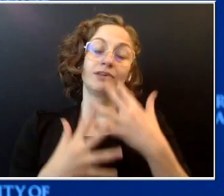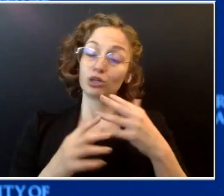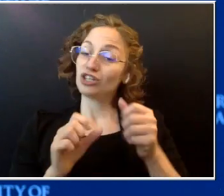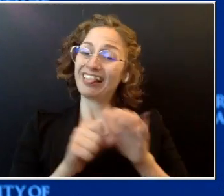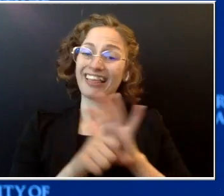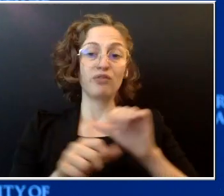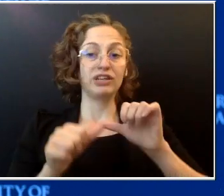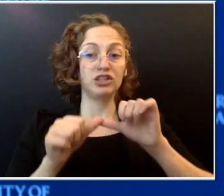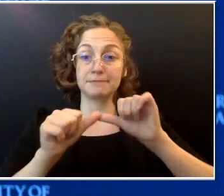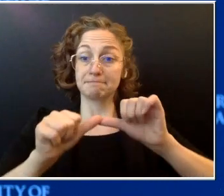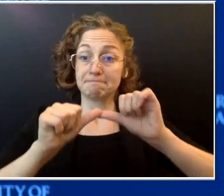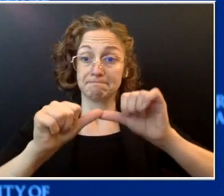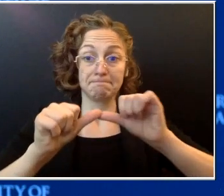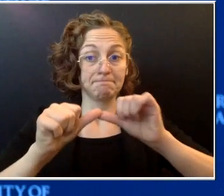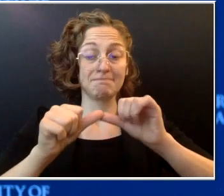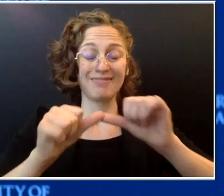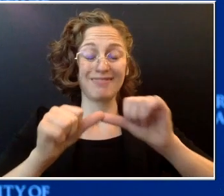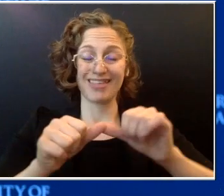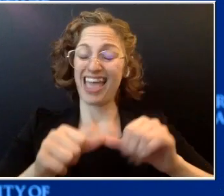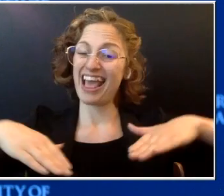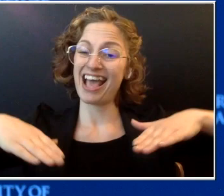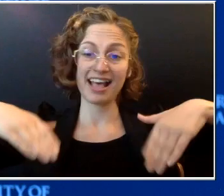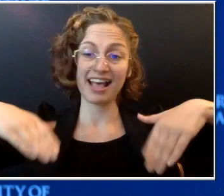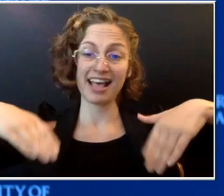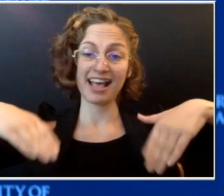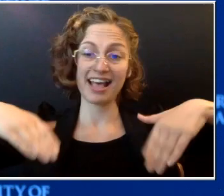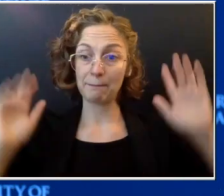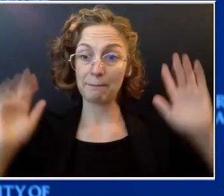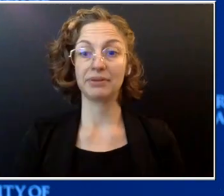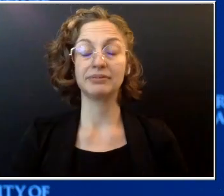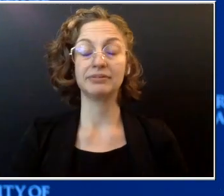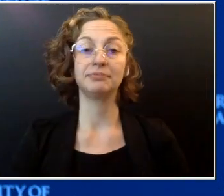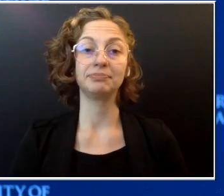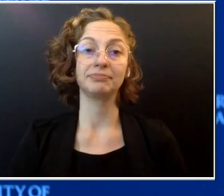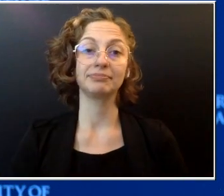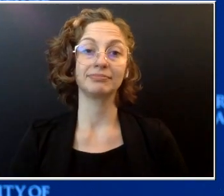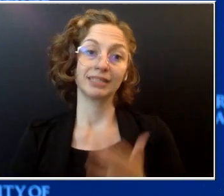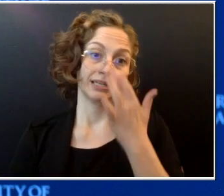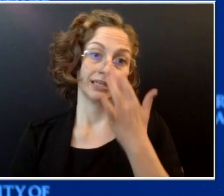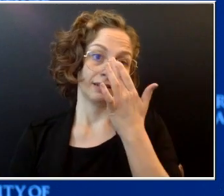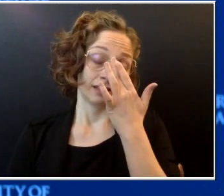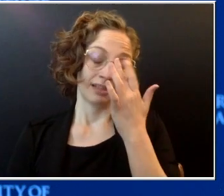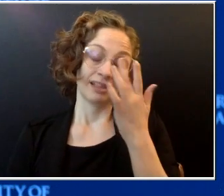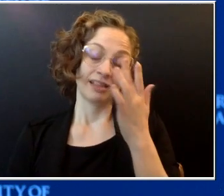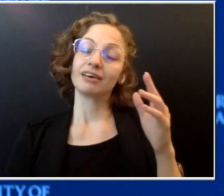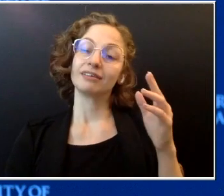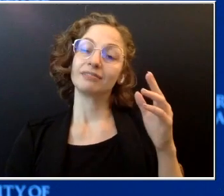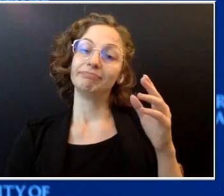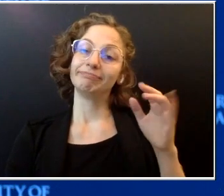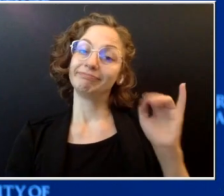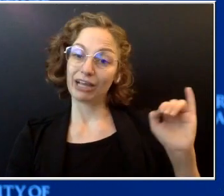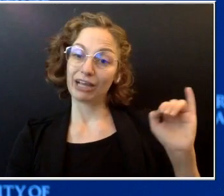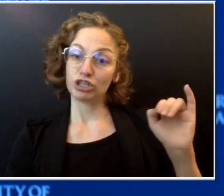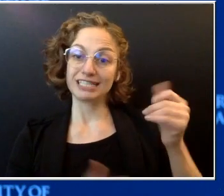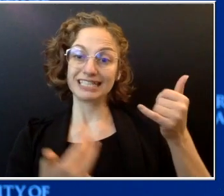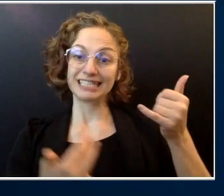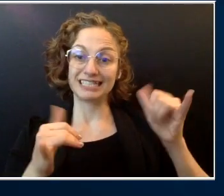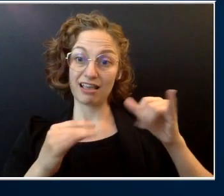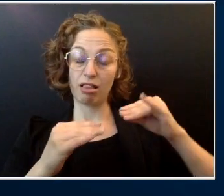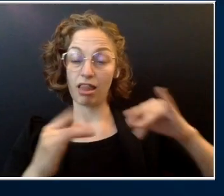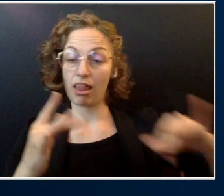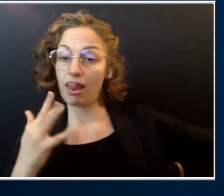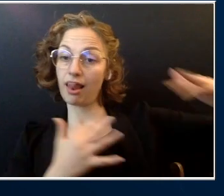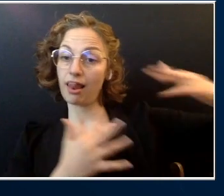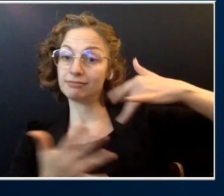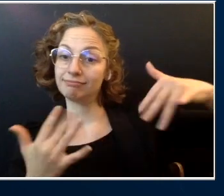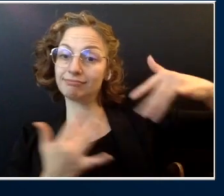that increased circulation of the virus around. And of course, we're looking about prevention now. A few things